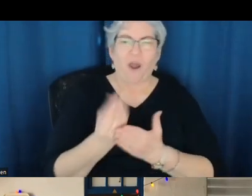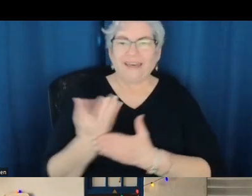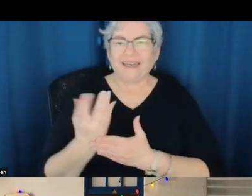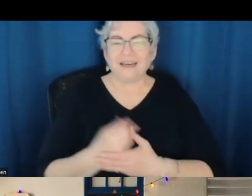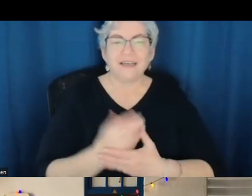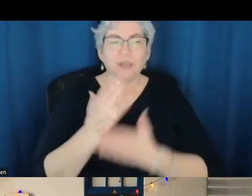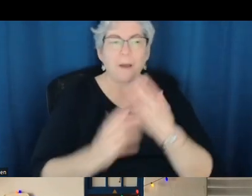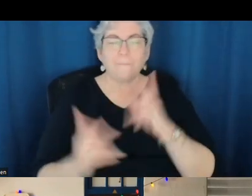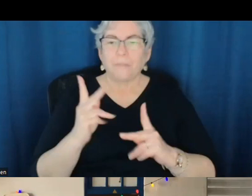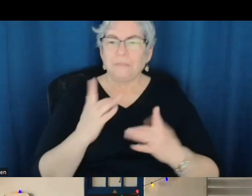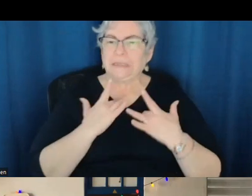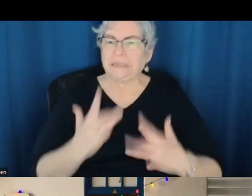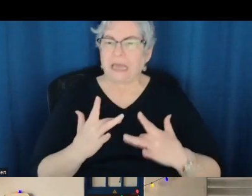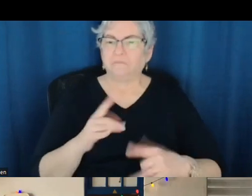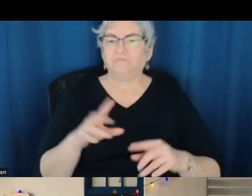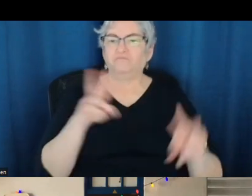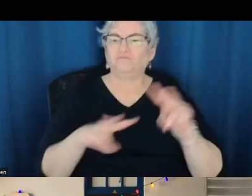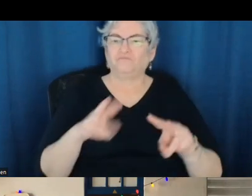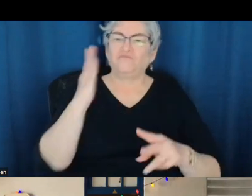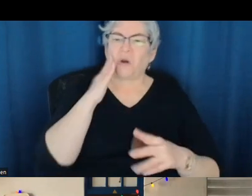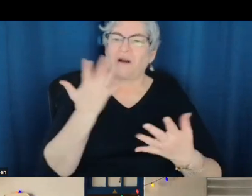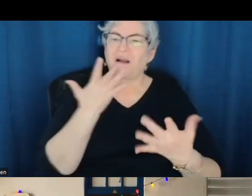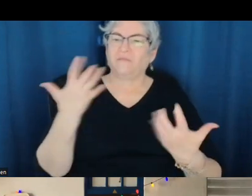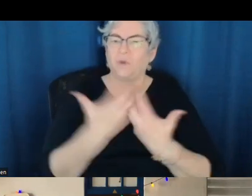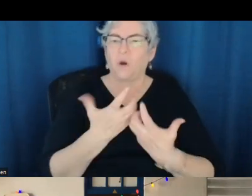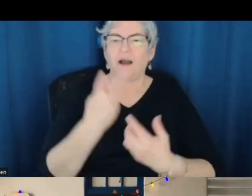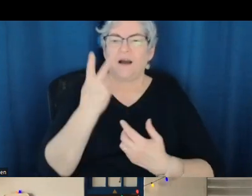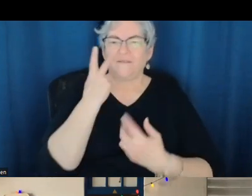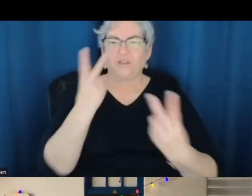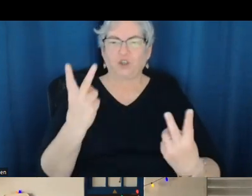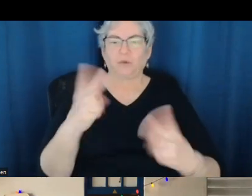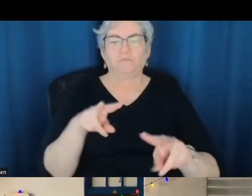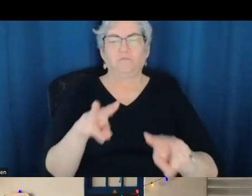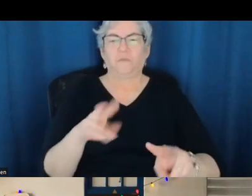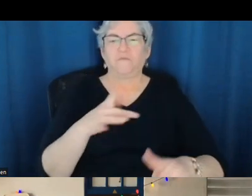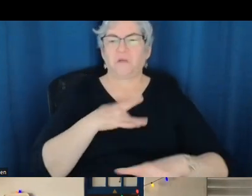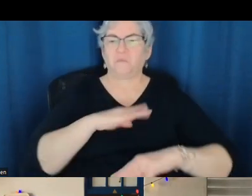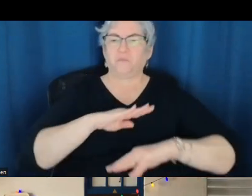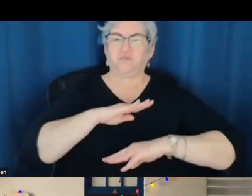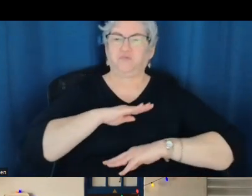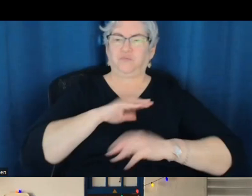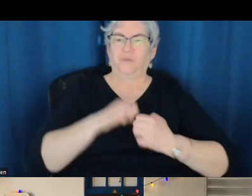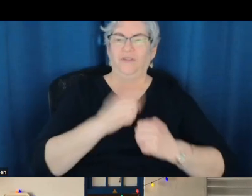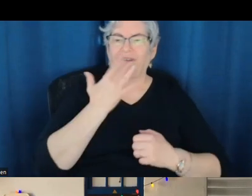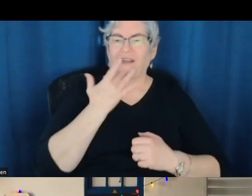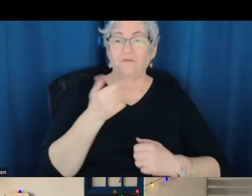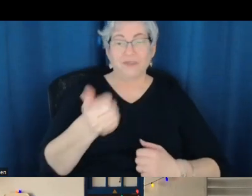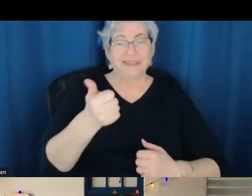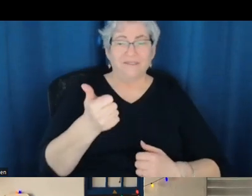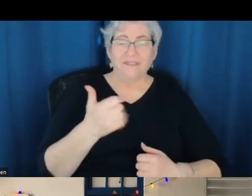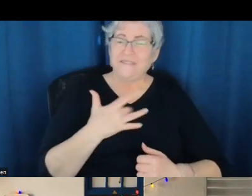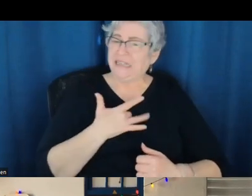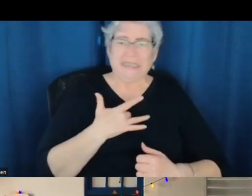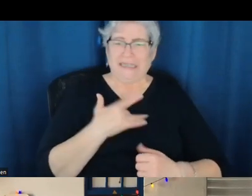Some people have an innate sense of color harmony or visual pleasing color combinations. If you don't fit